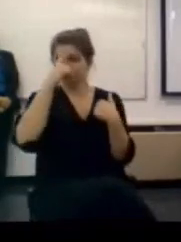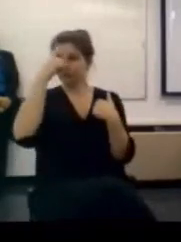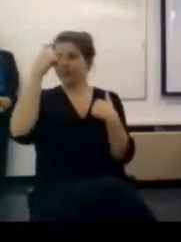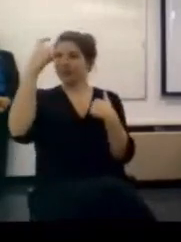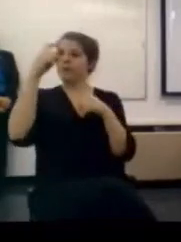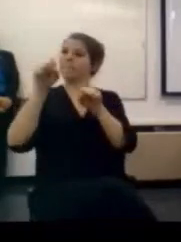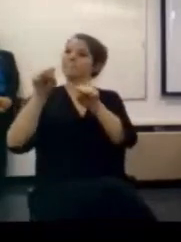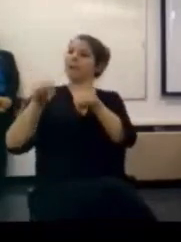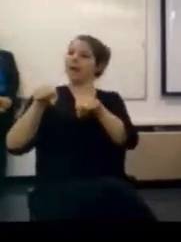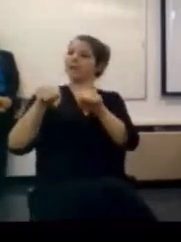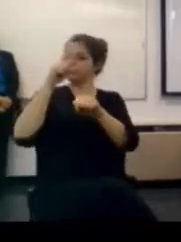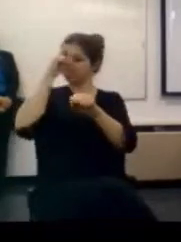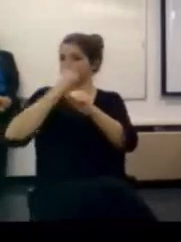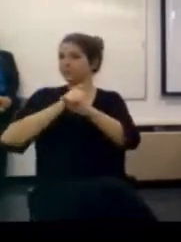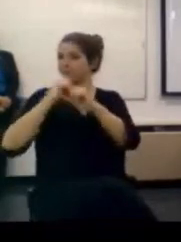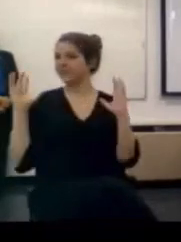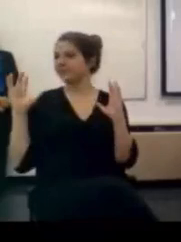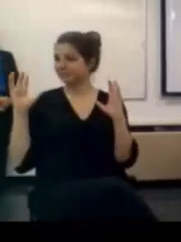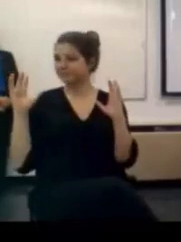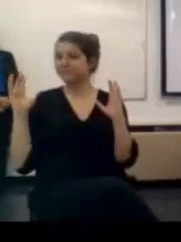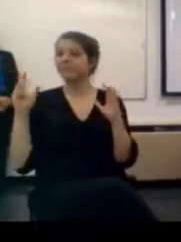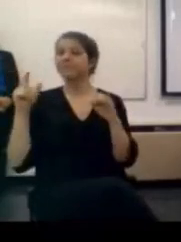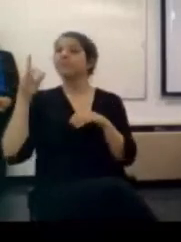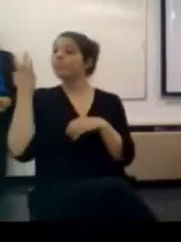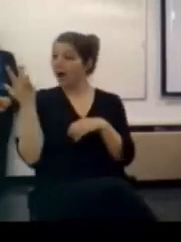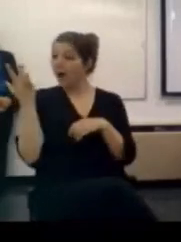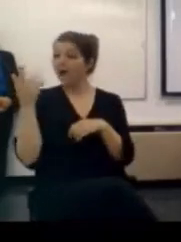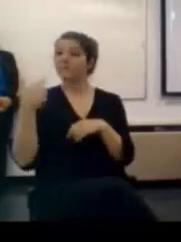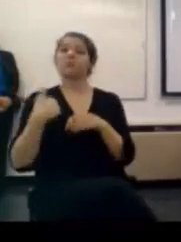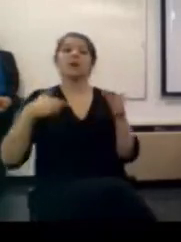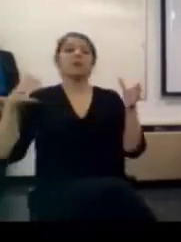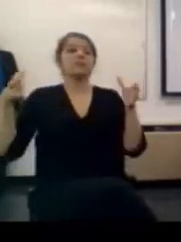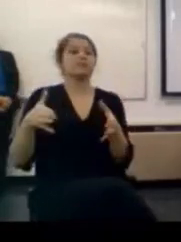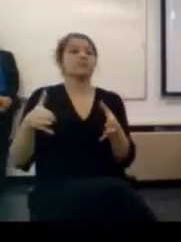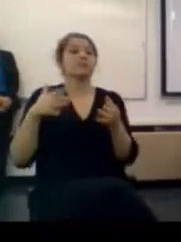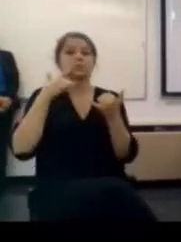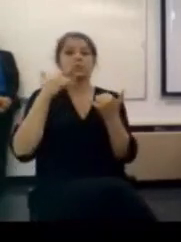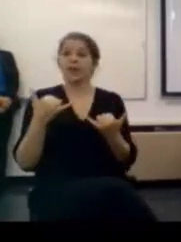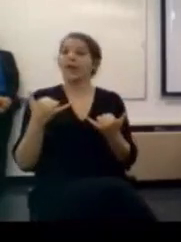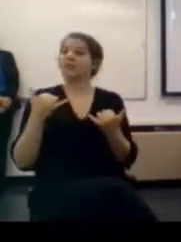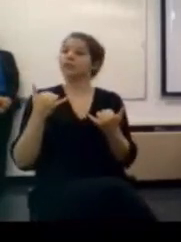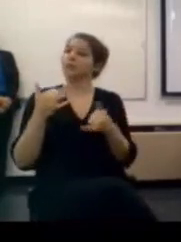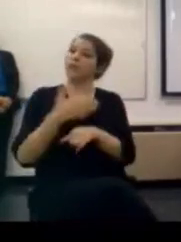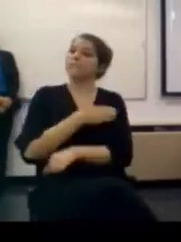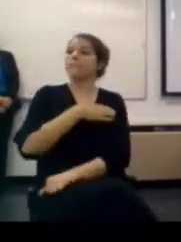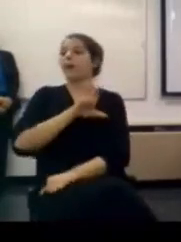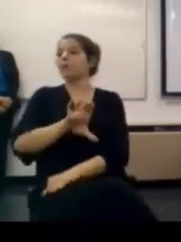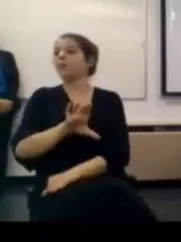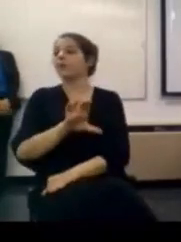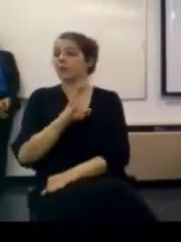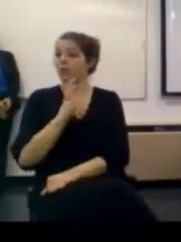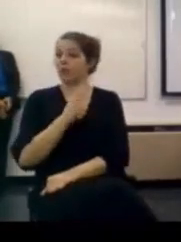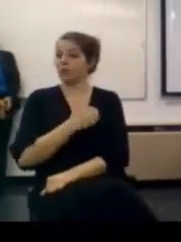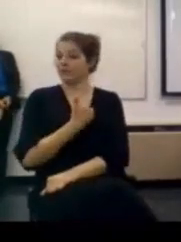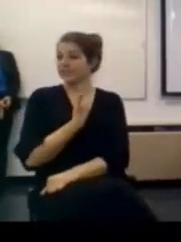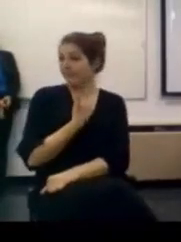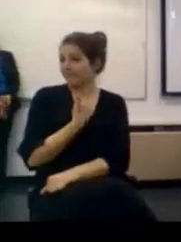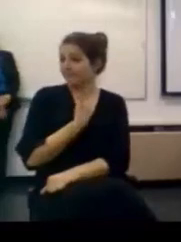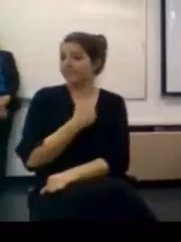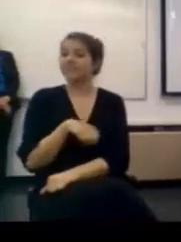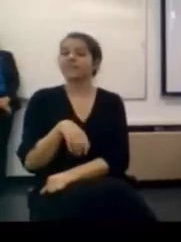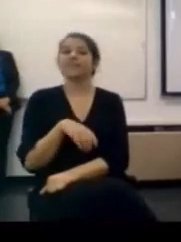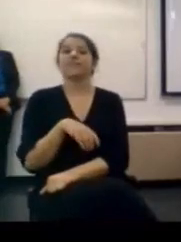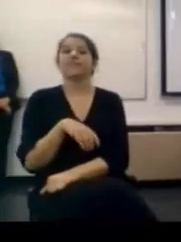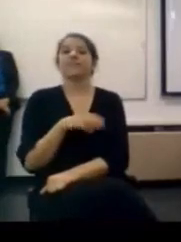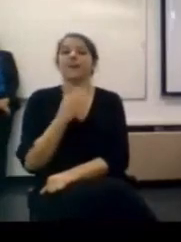we dream the possible dream, because we are gathered here today to